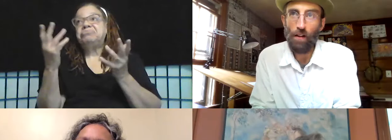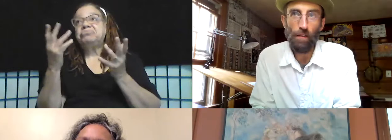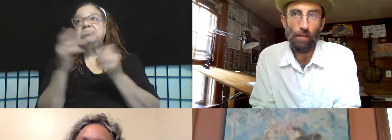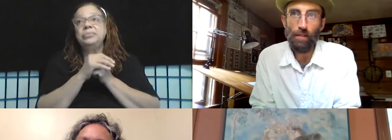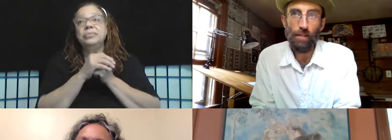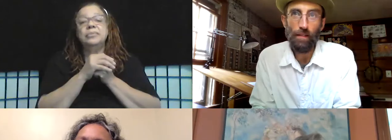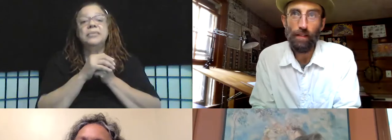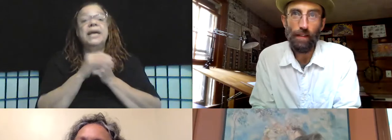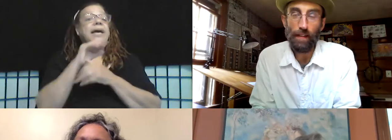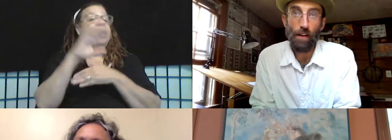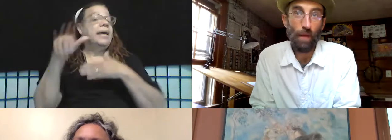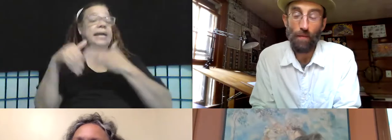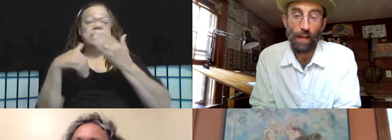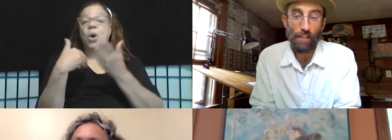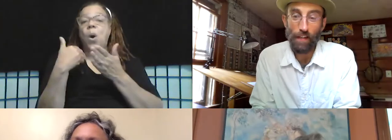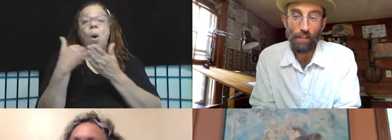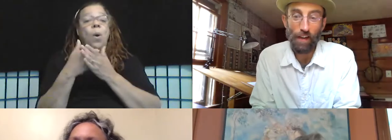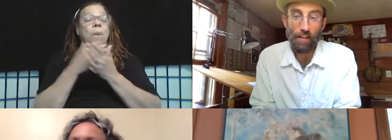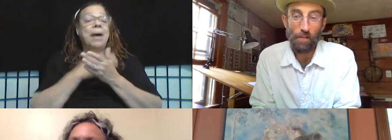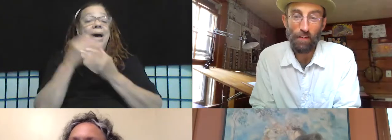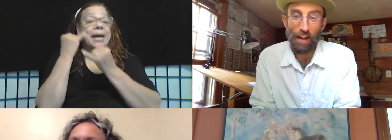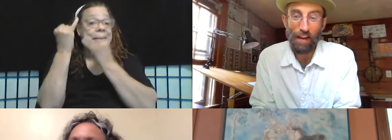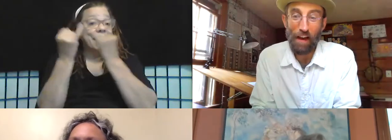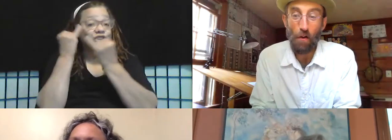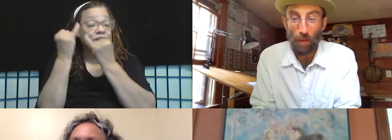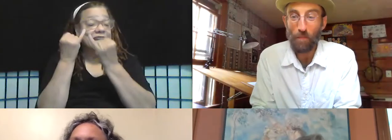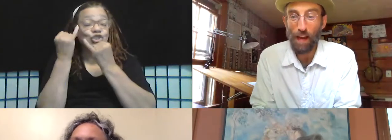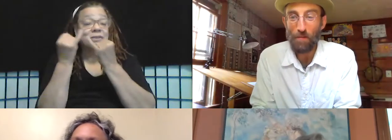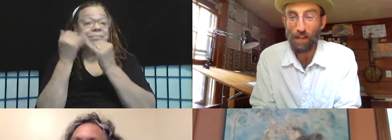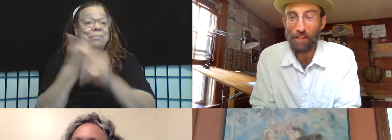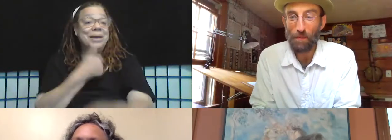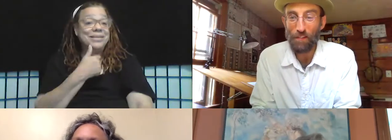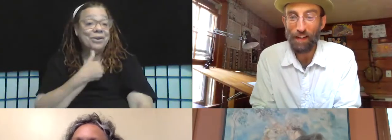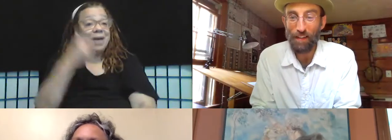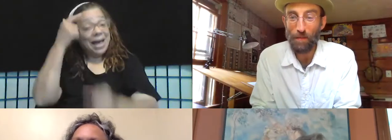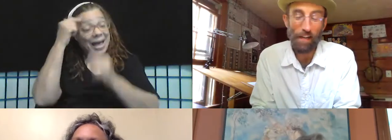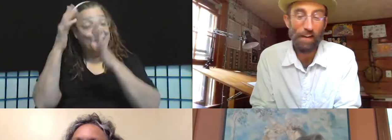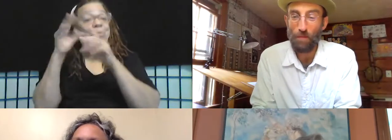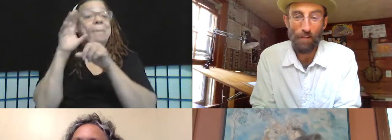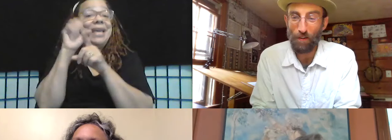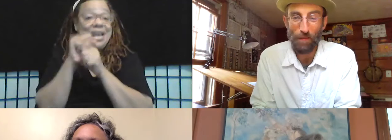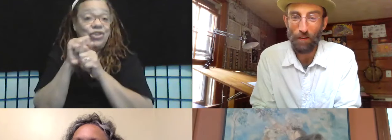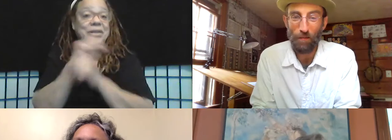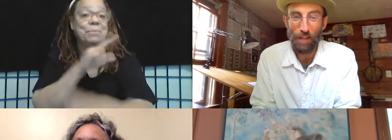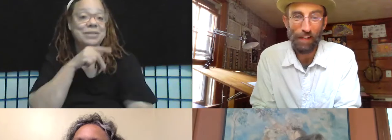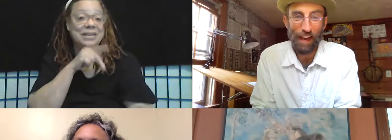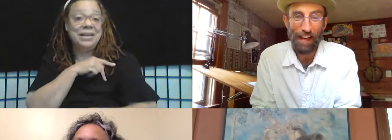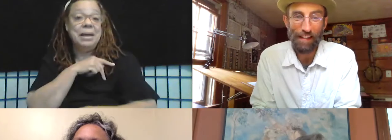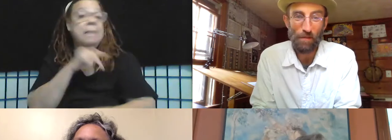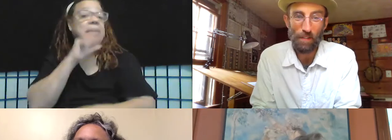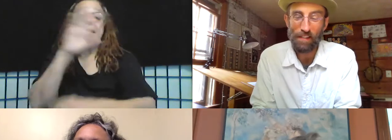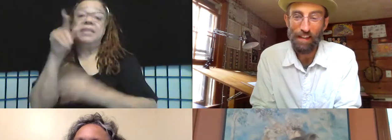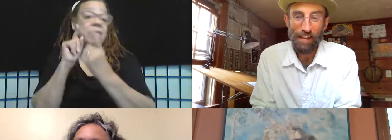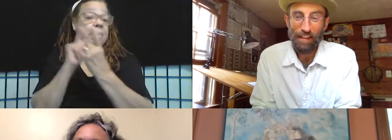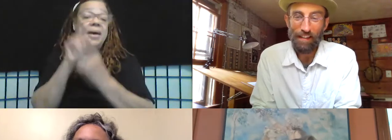And it's all my imagination. I hope I'm capturing his personality, but I never met Freeman Colby,